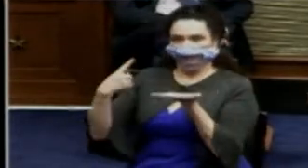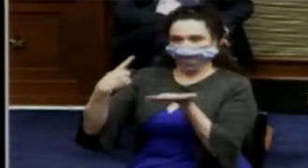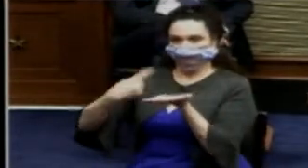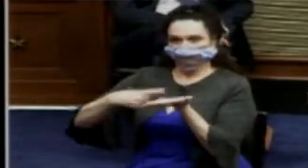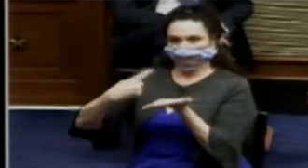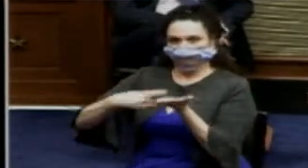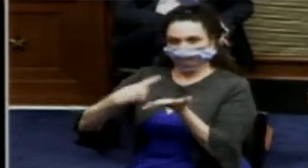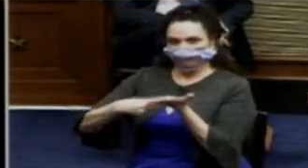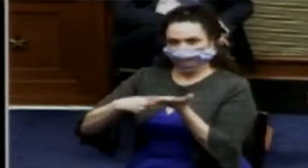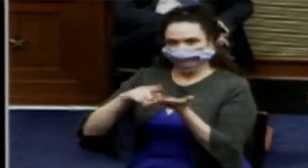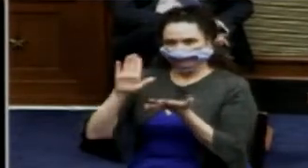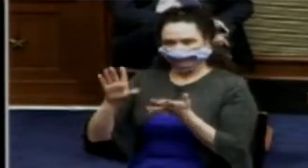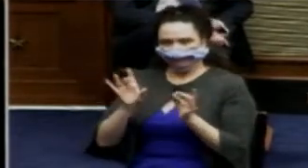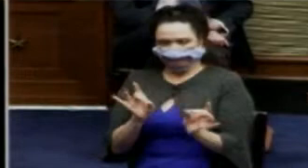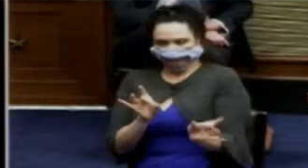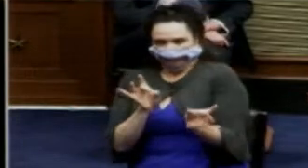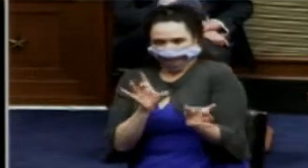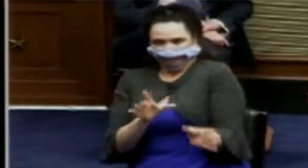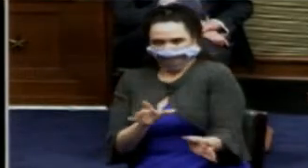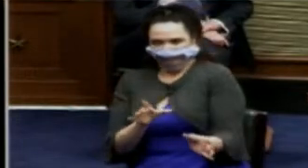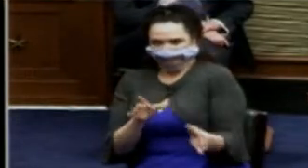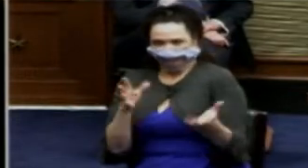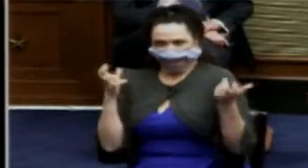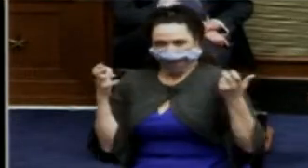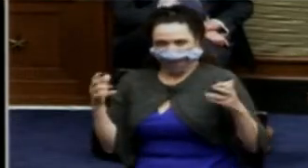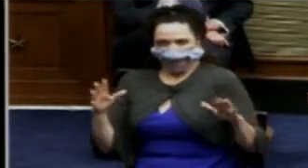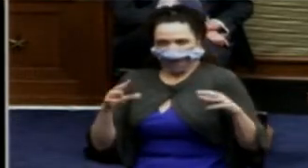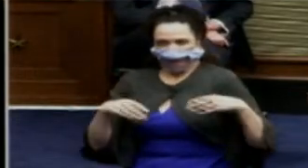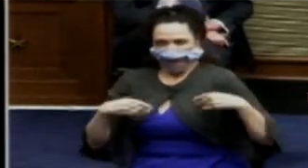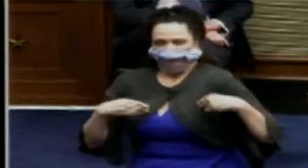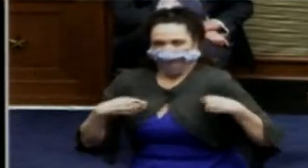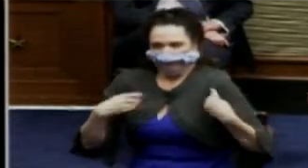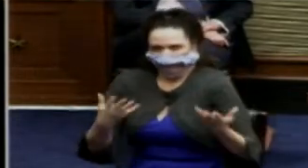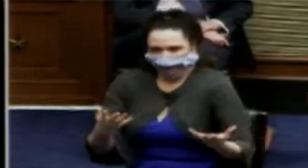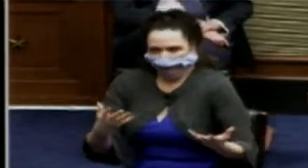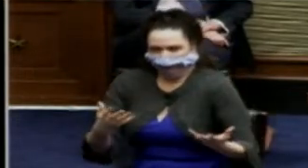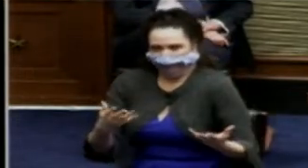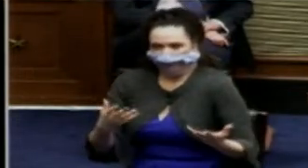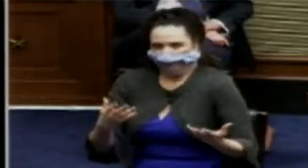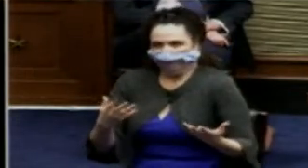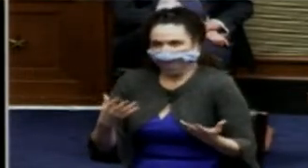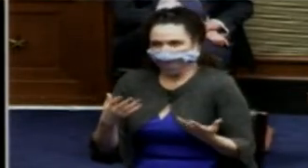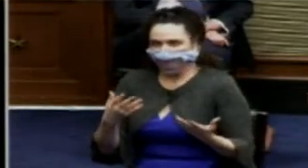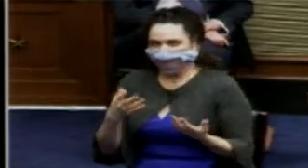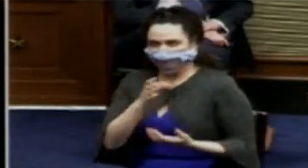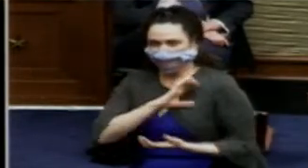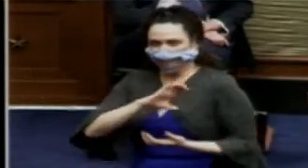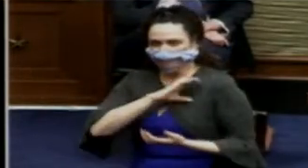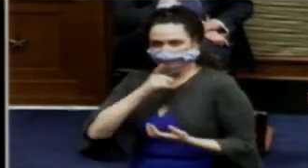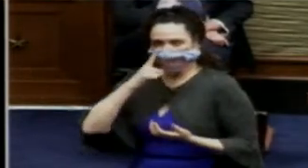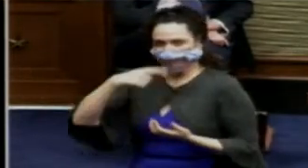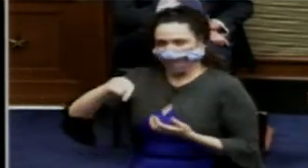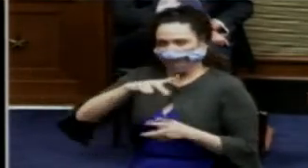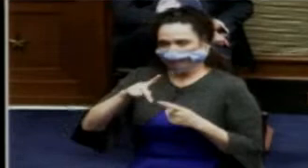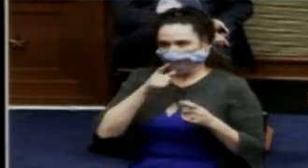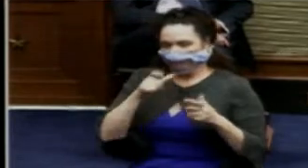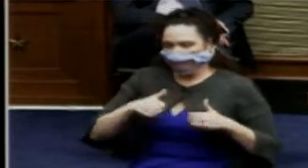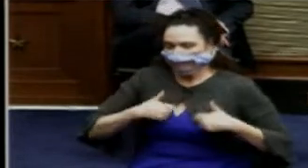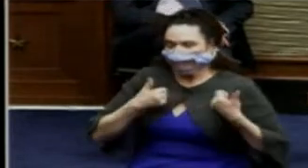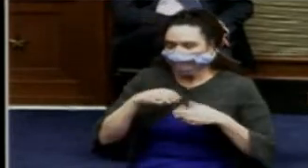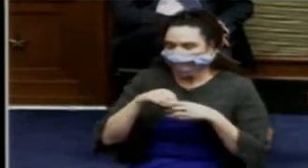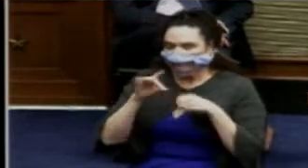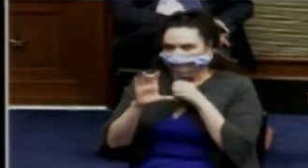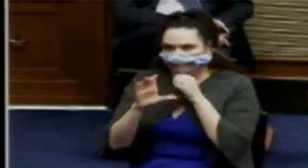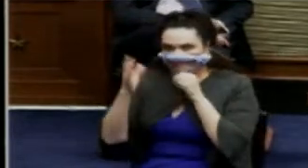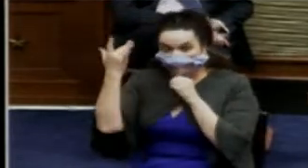his hostility to providing coverage to citizenship coverage to the residents of the district because